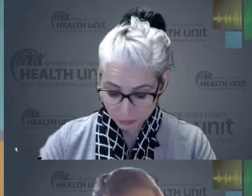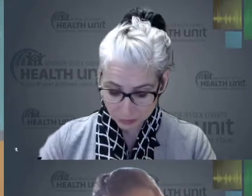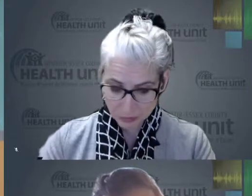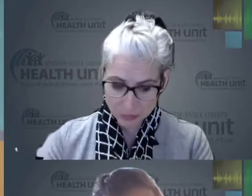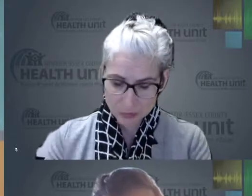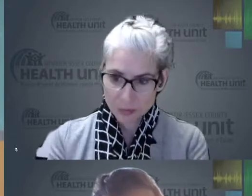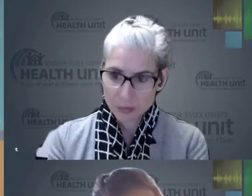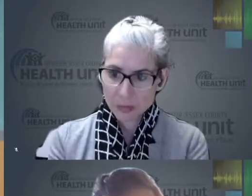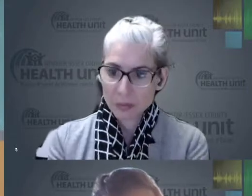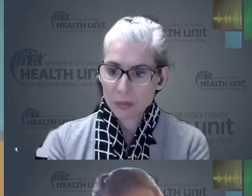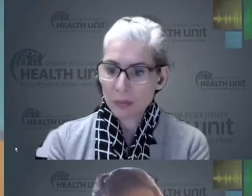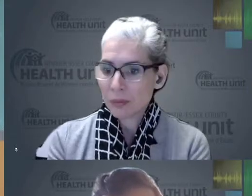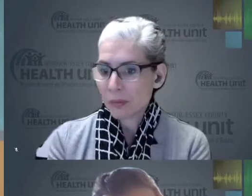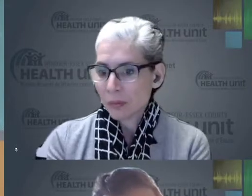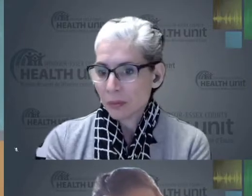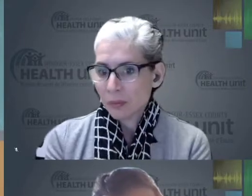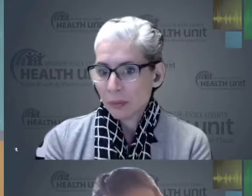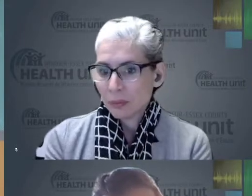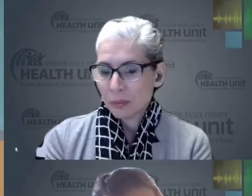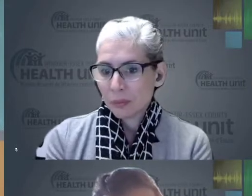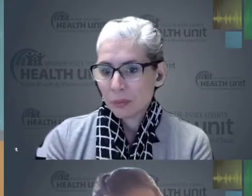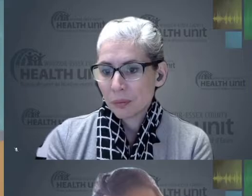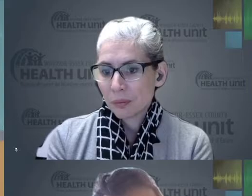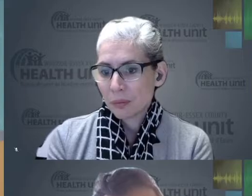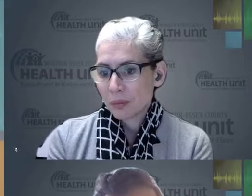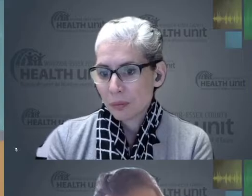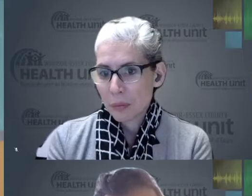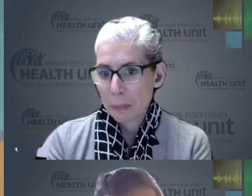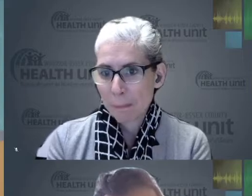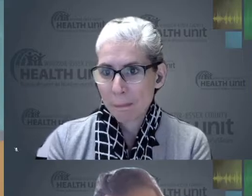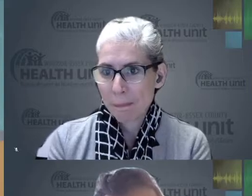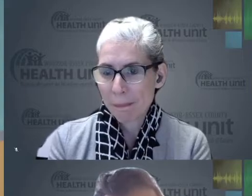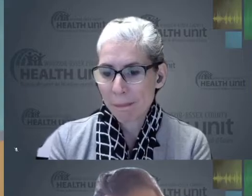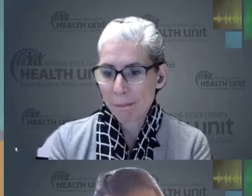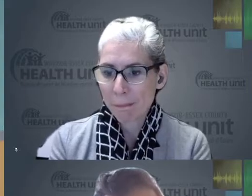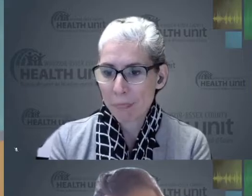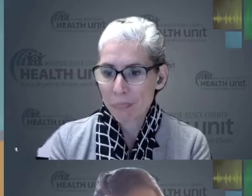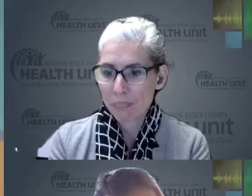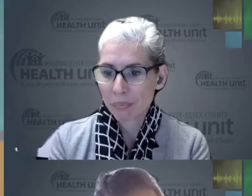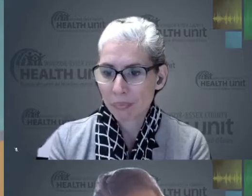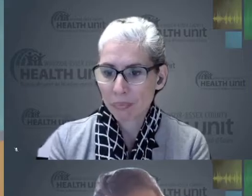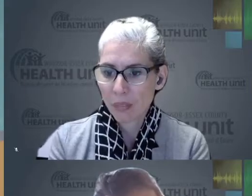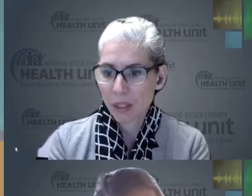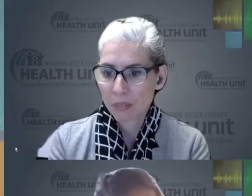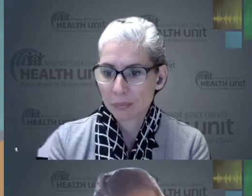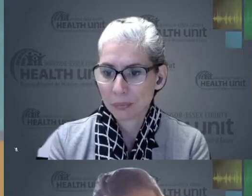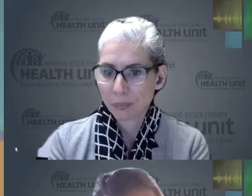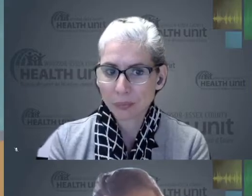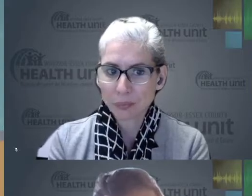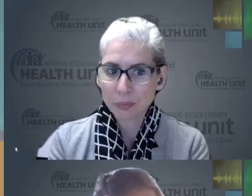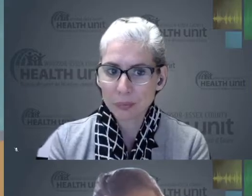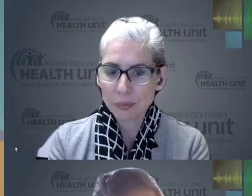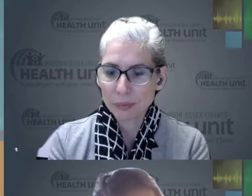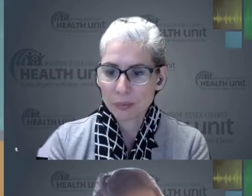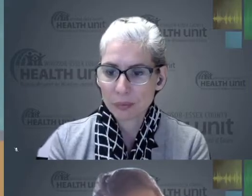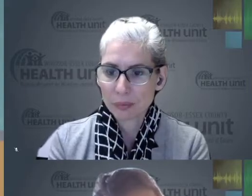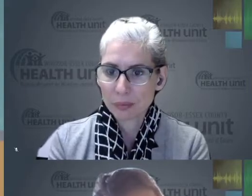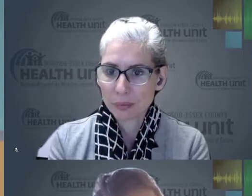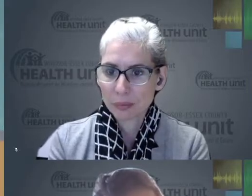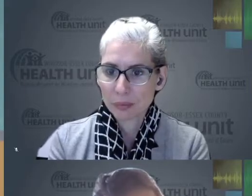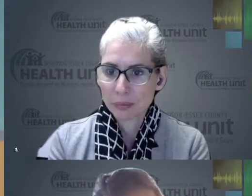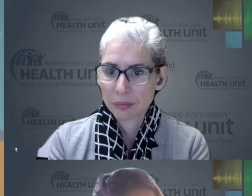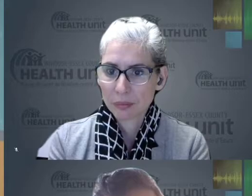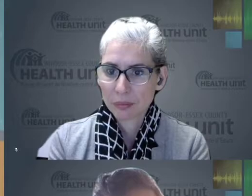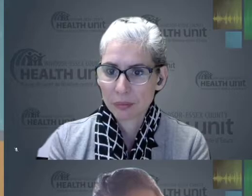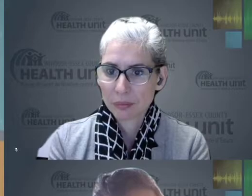Among them, it would be many of the items that Ramsey had shared today.